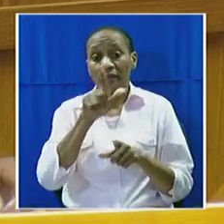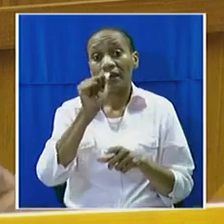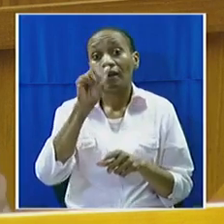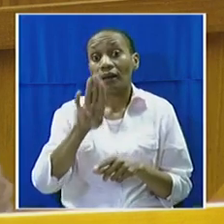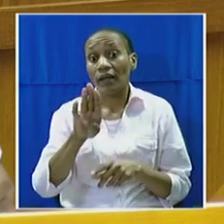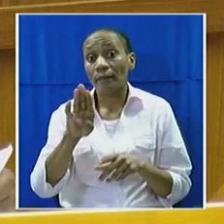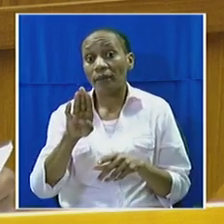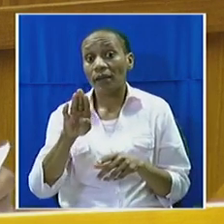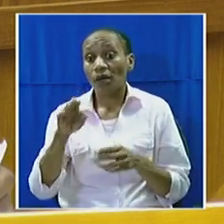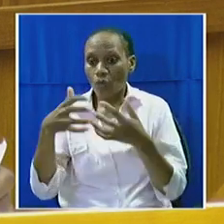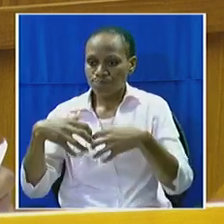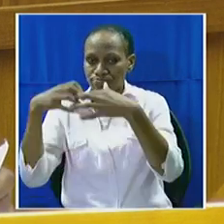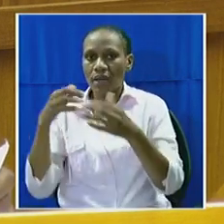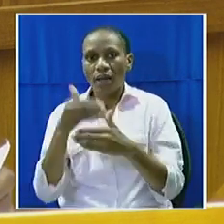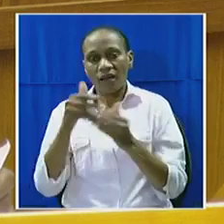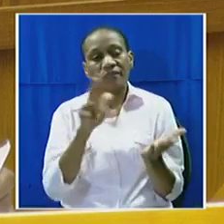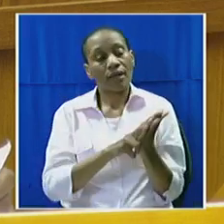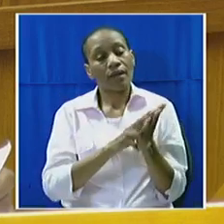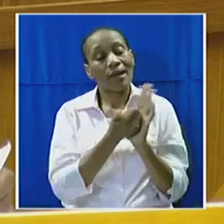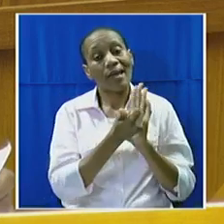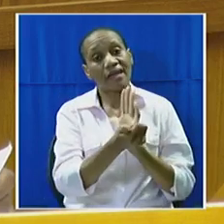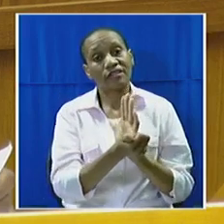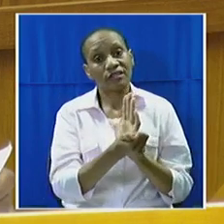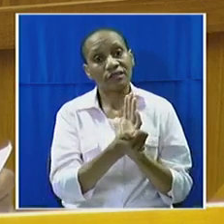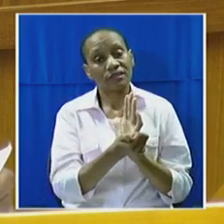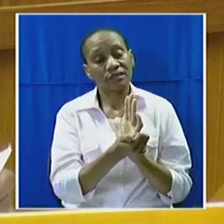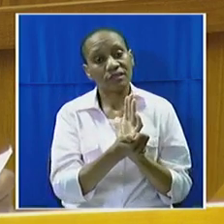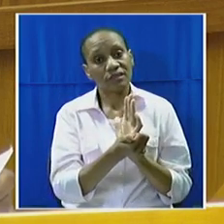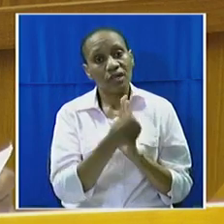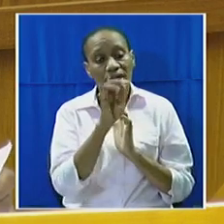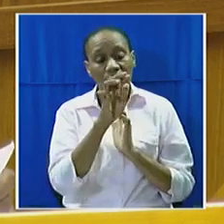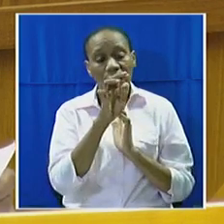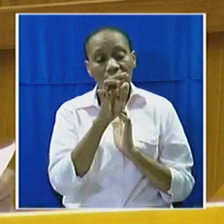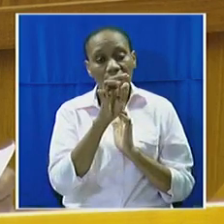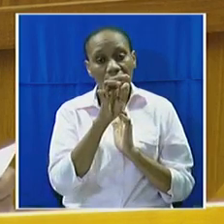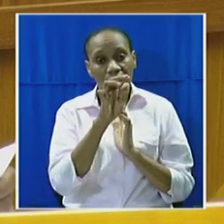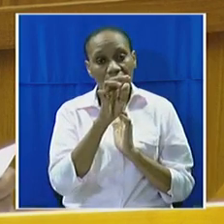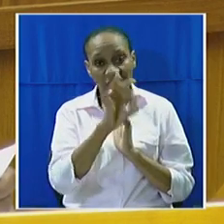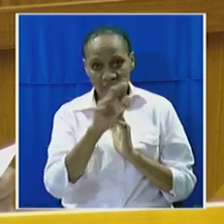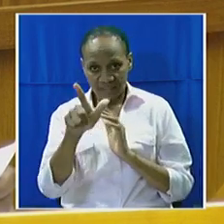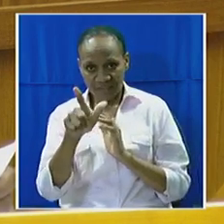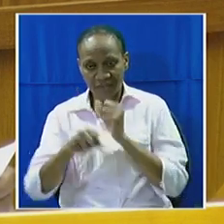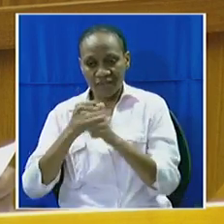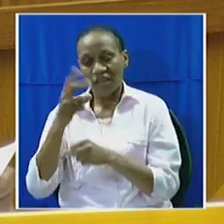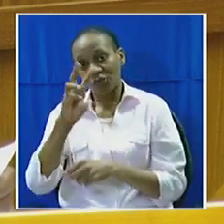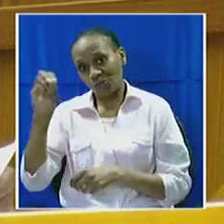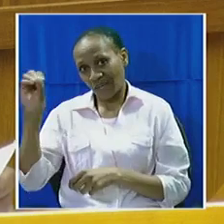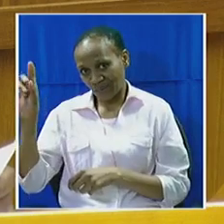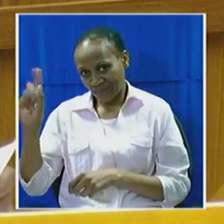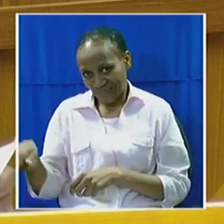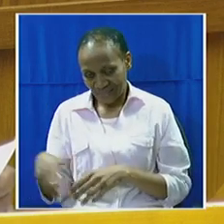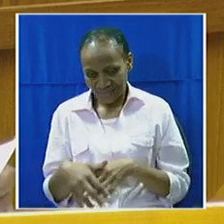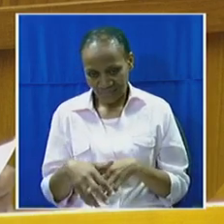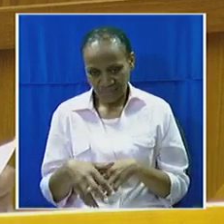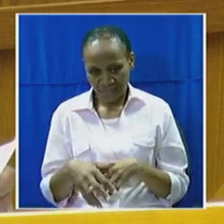Act of Parliament, known as the National Health Laboratory Services Act number 37 of 2000. South Africa's investment in